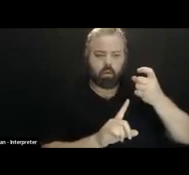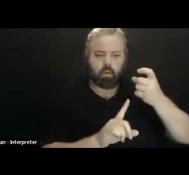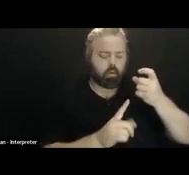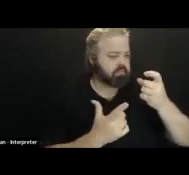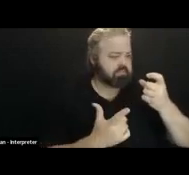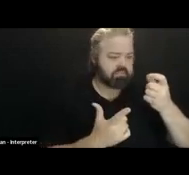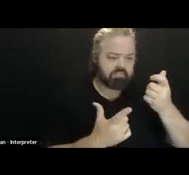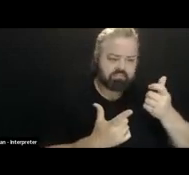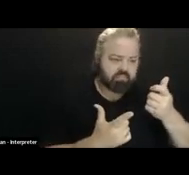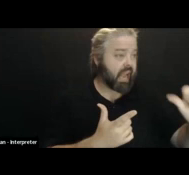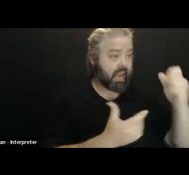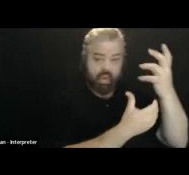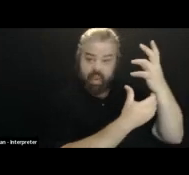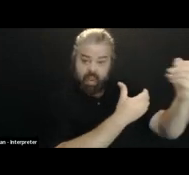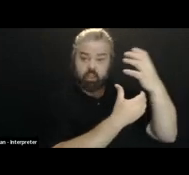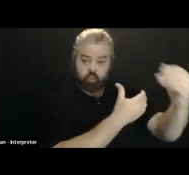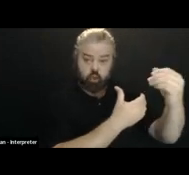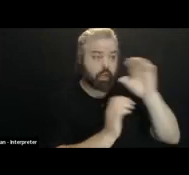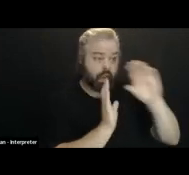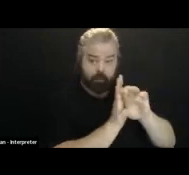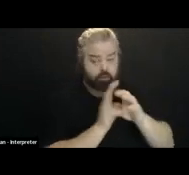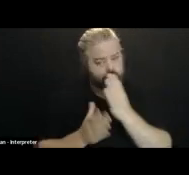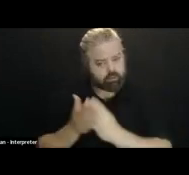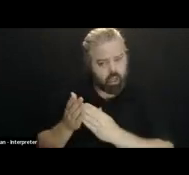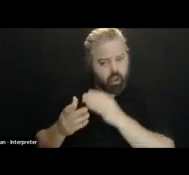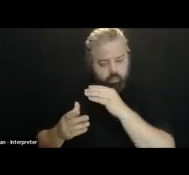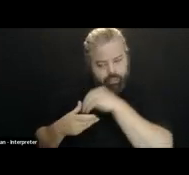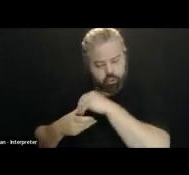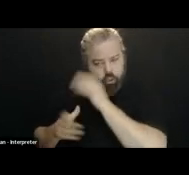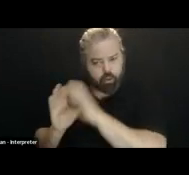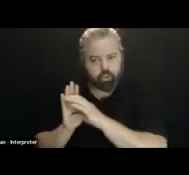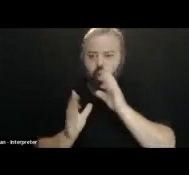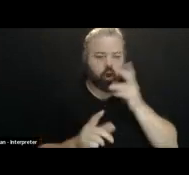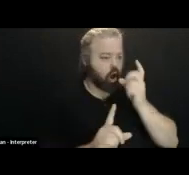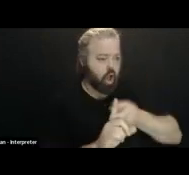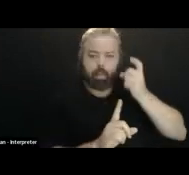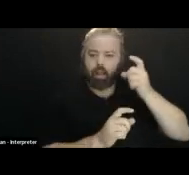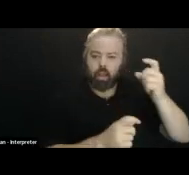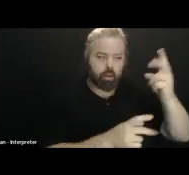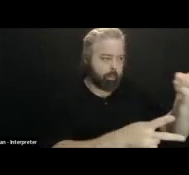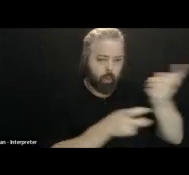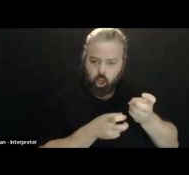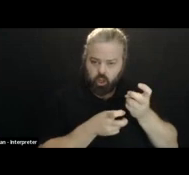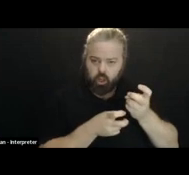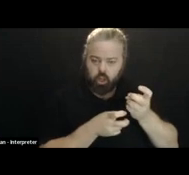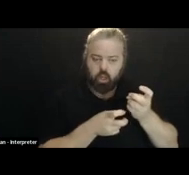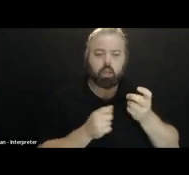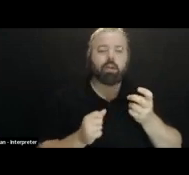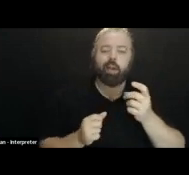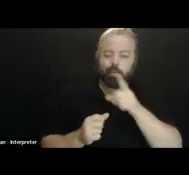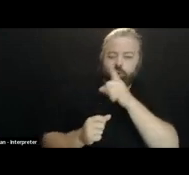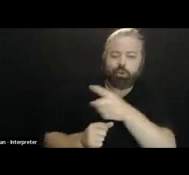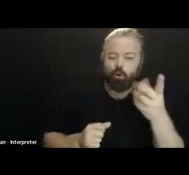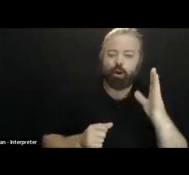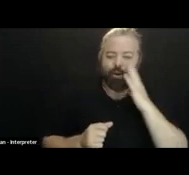any external images and some internal images for that matter. And so what it would do is, I'm sure you're all familiar, it would sort of leave this